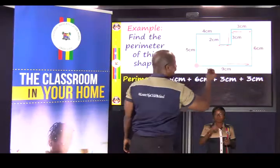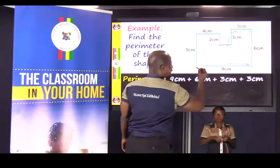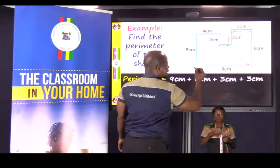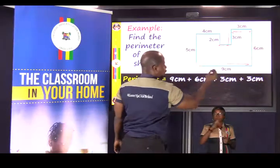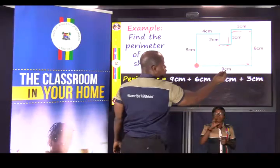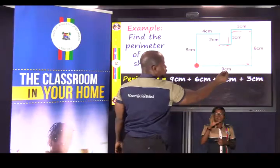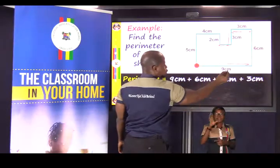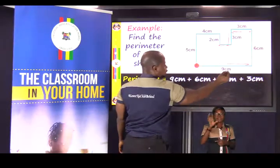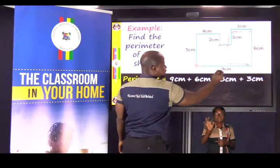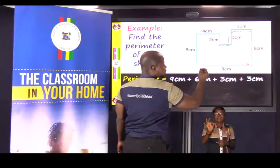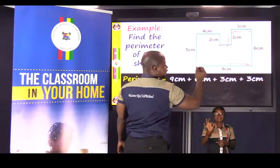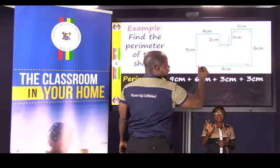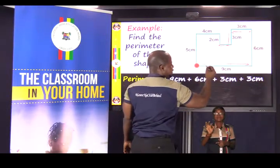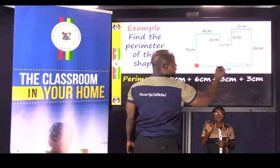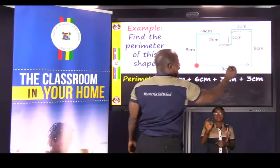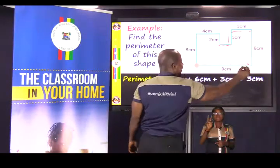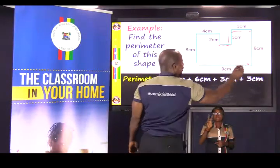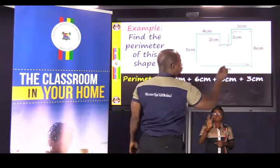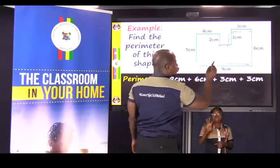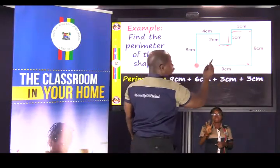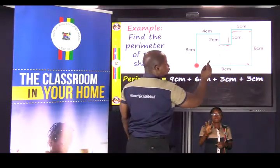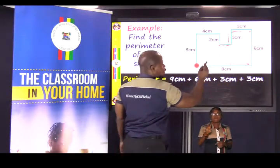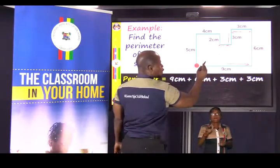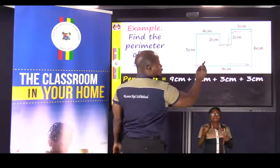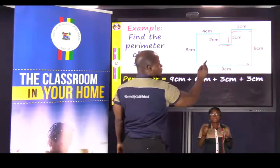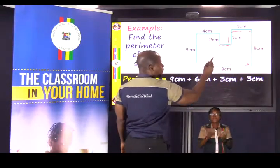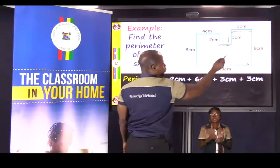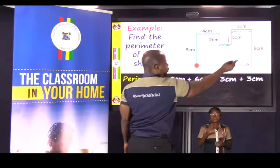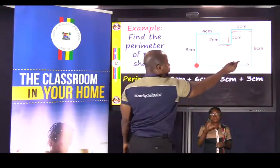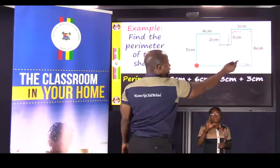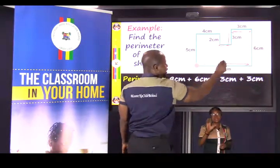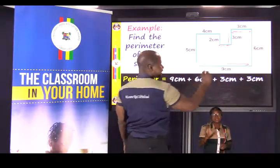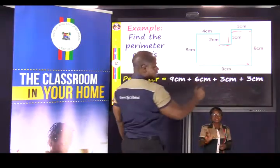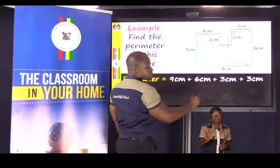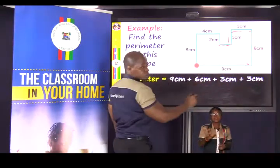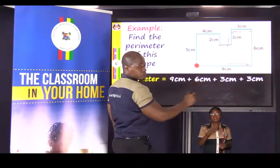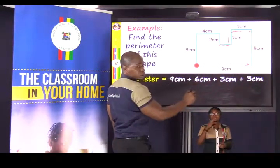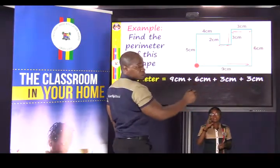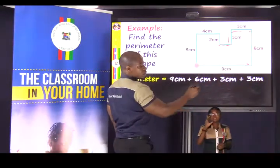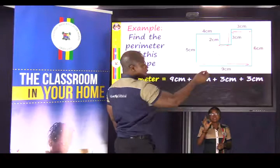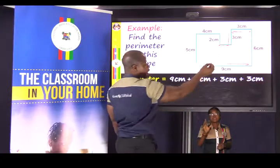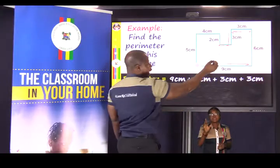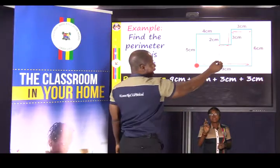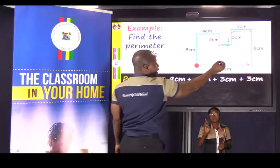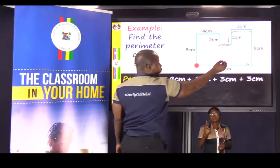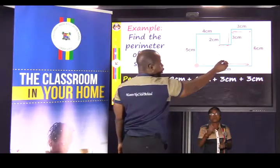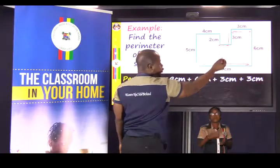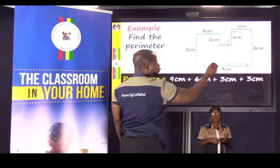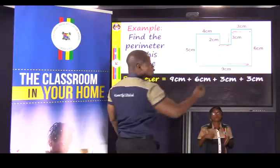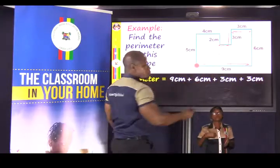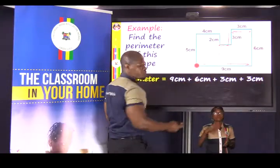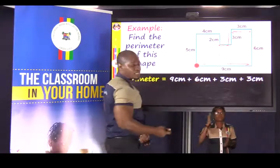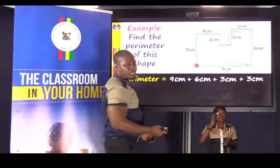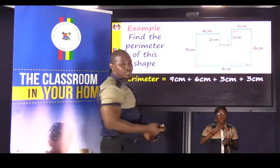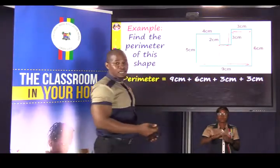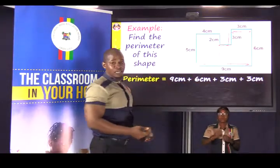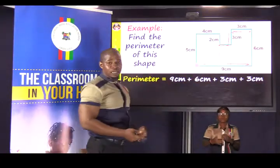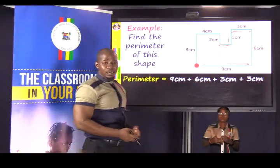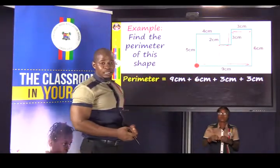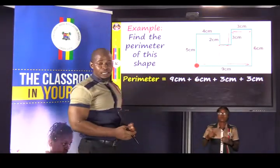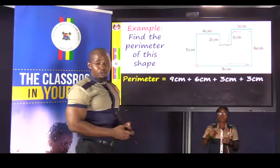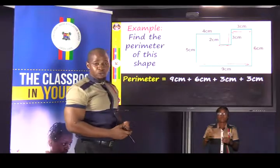to be 9 according to this first line, 9. So 4 plus 3 is 7. What will